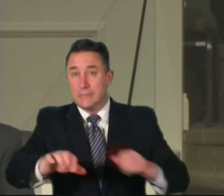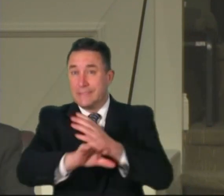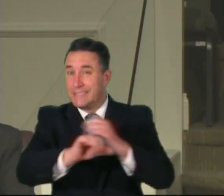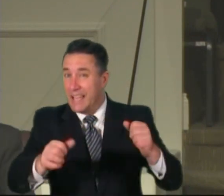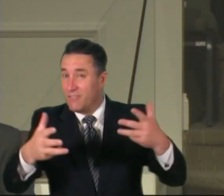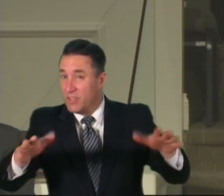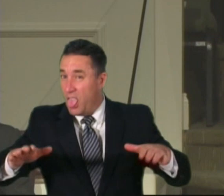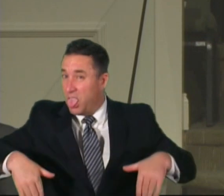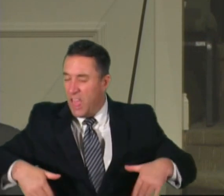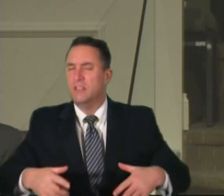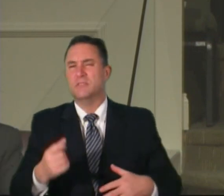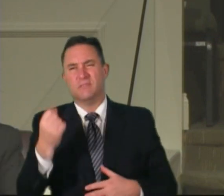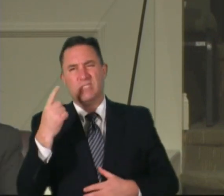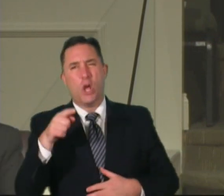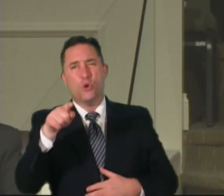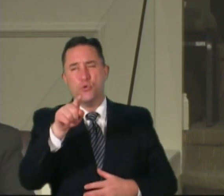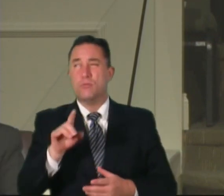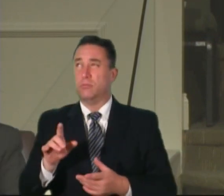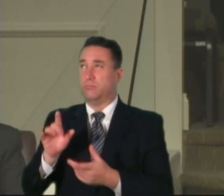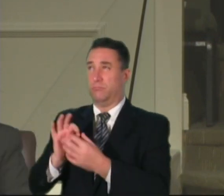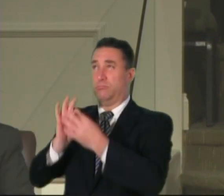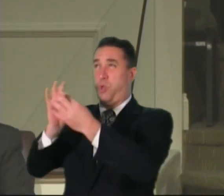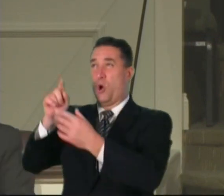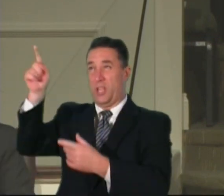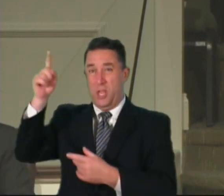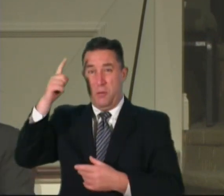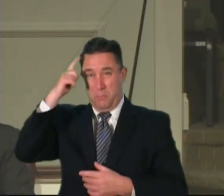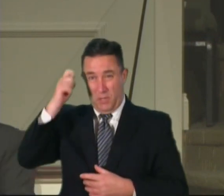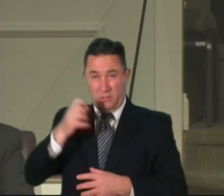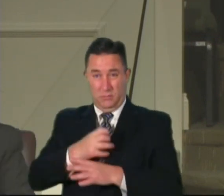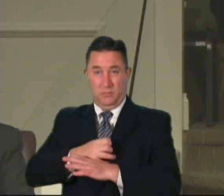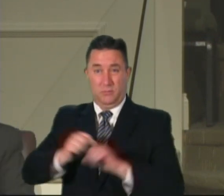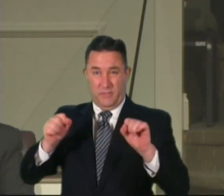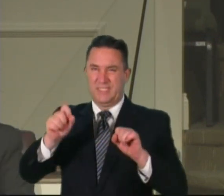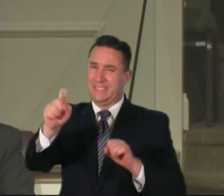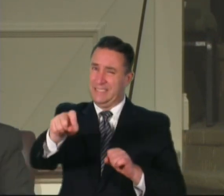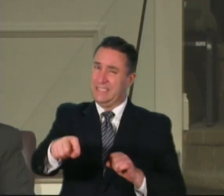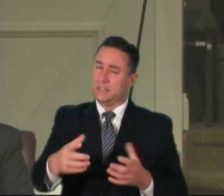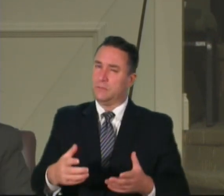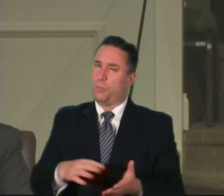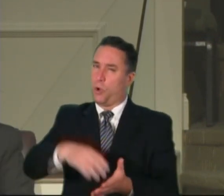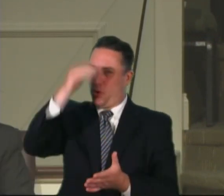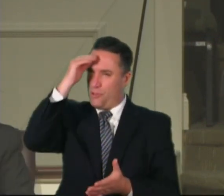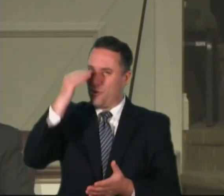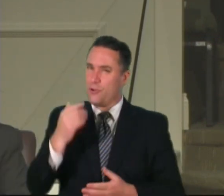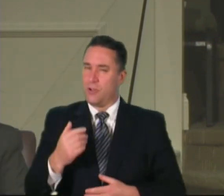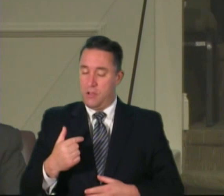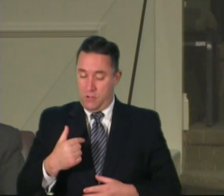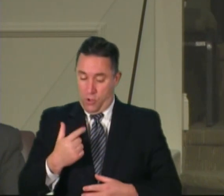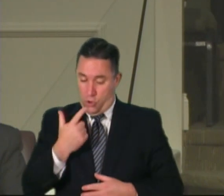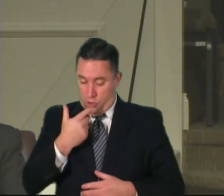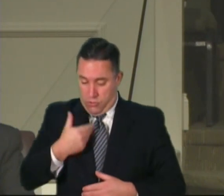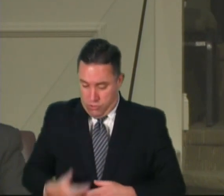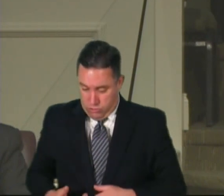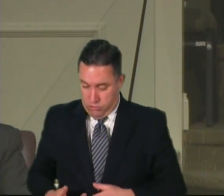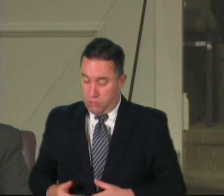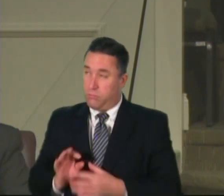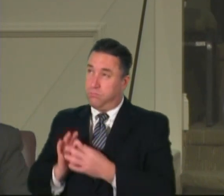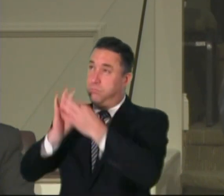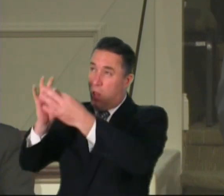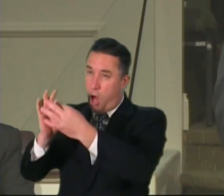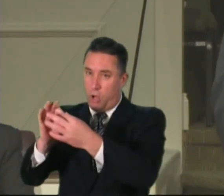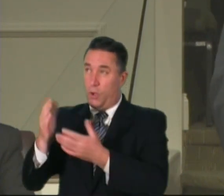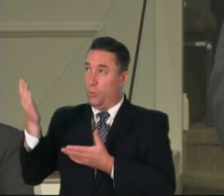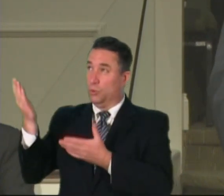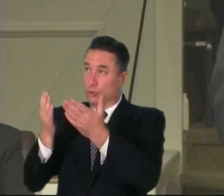oh, make sure you understand you're His by redemption. You need to be His by redemption. We learned about that. Whose we are and who we serve is